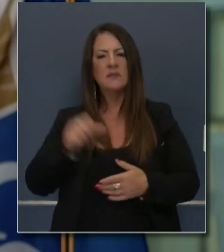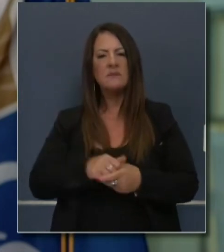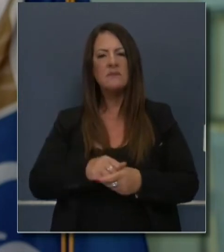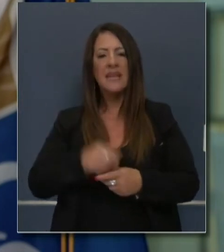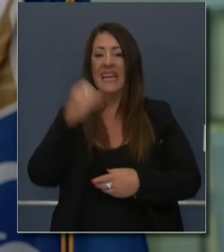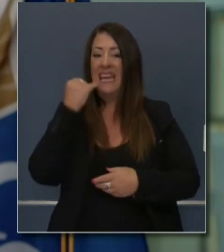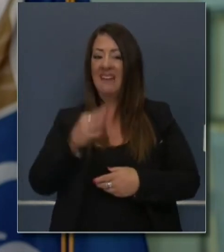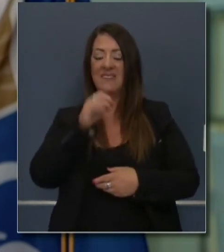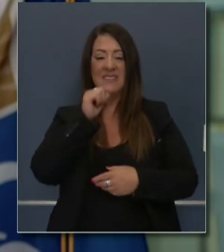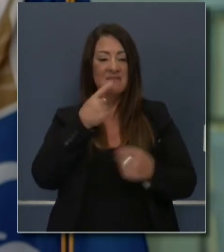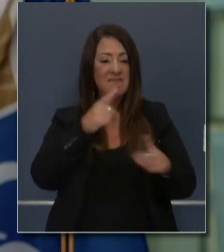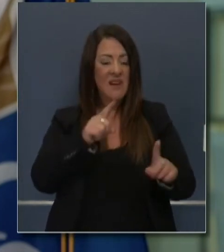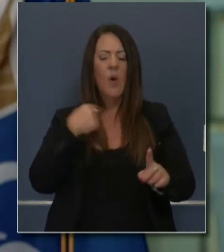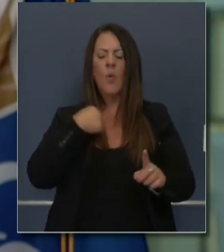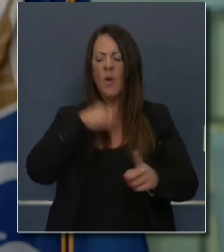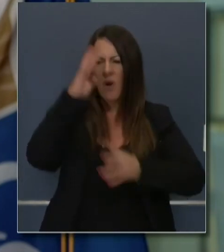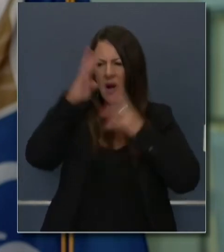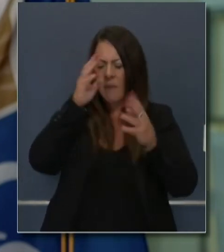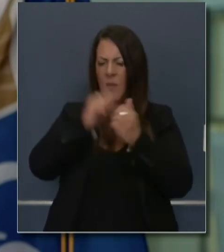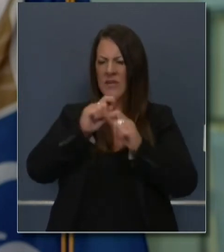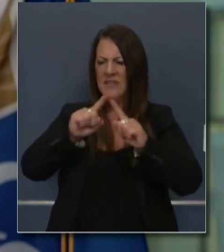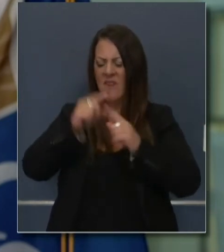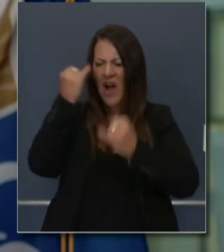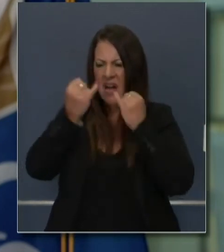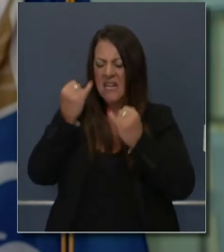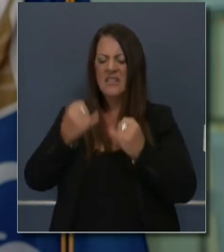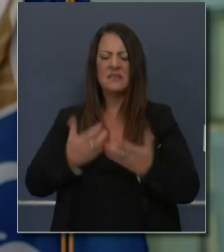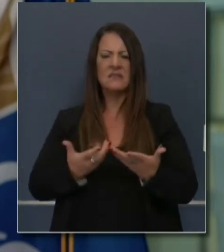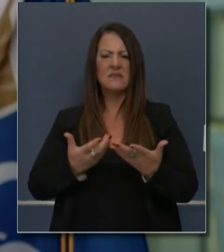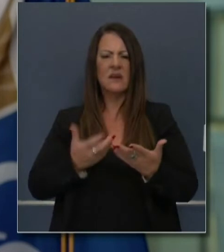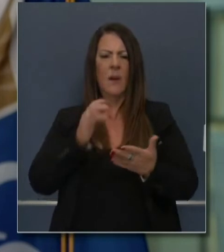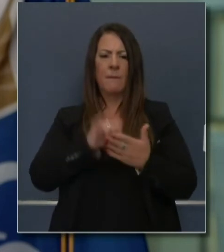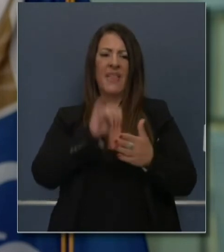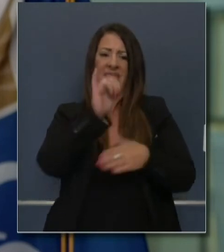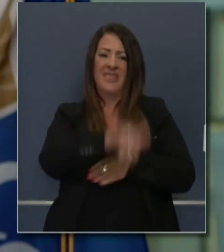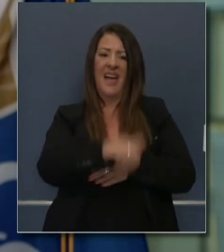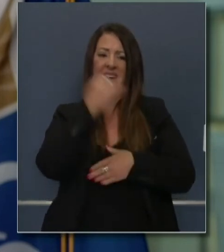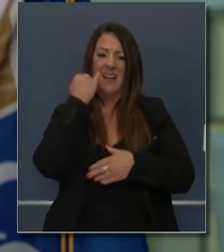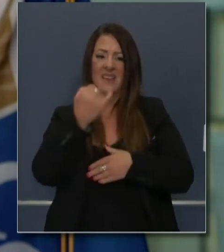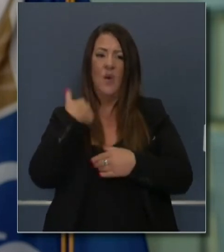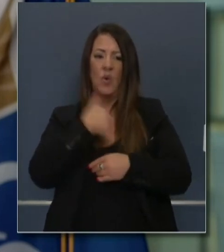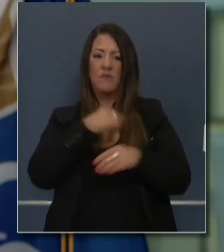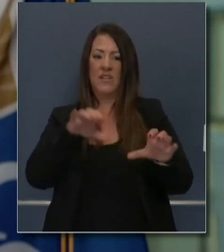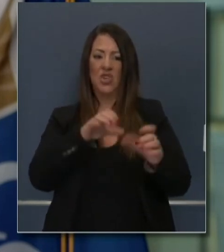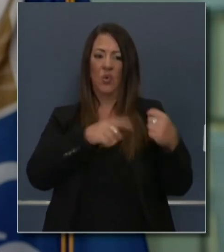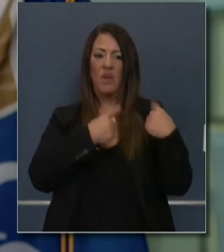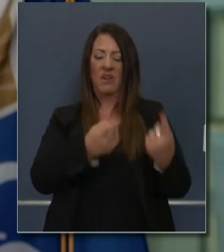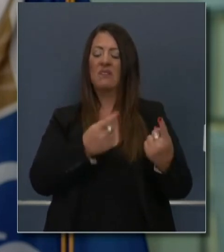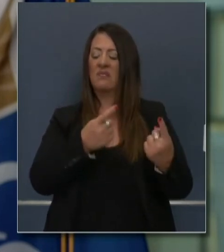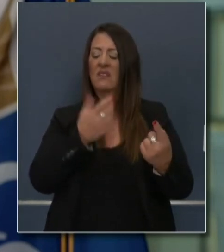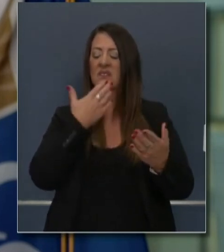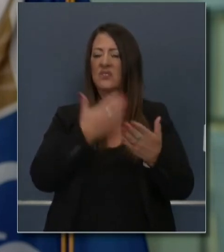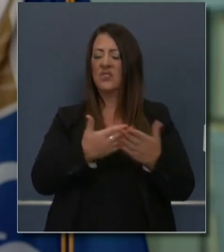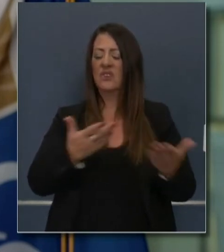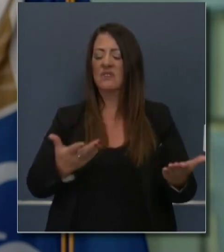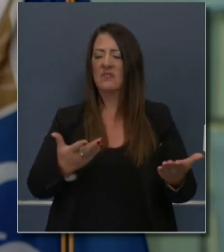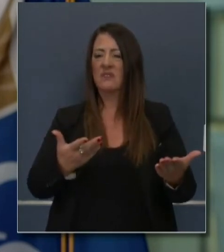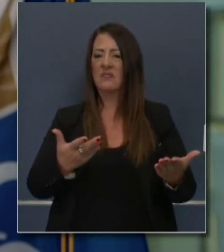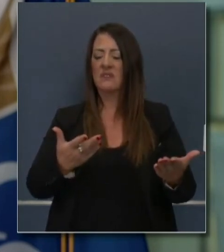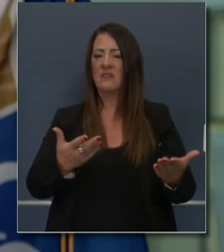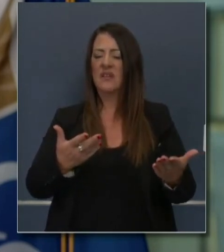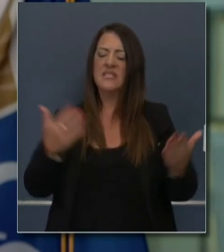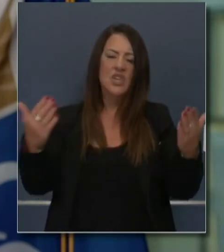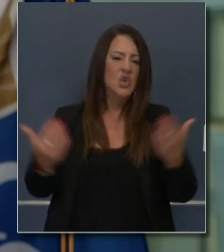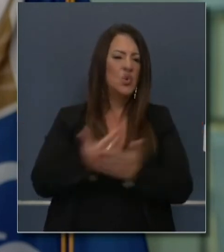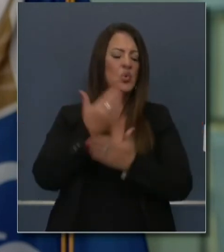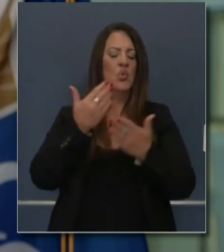we'll come up with new strategies. It's one of many strategies, but maybe the most foundational. And it will anchor, from my perspective, the new